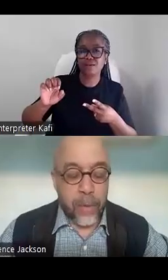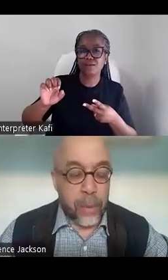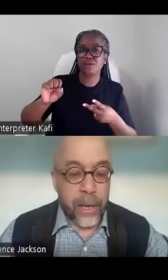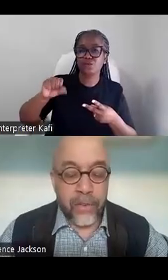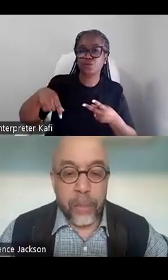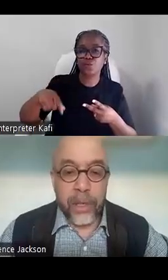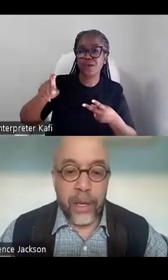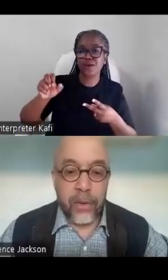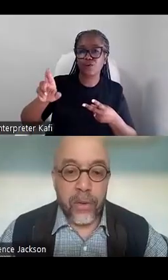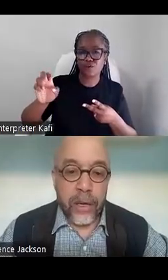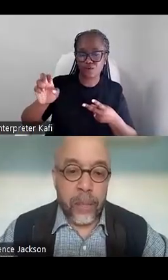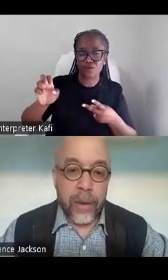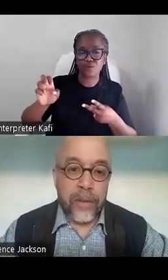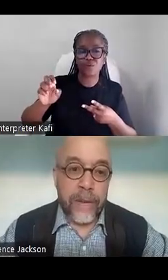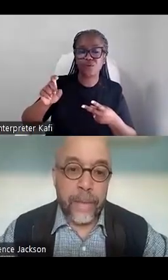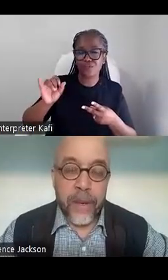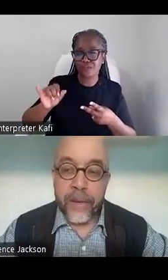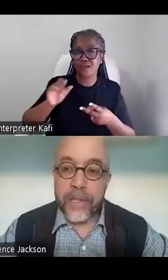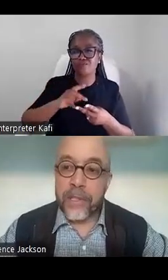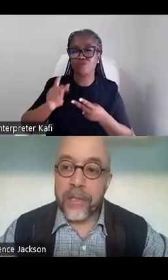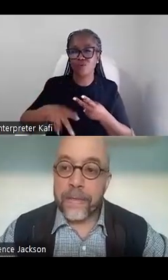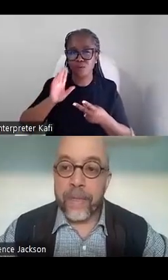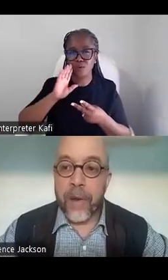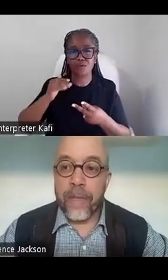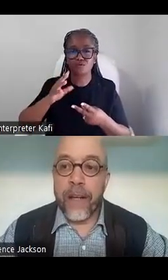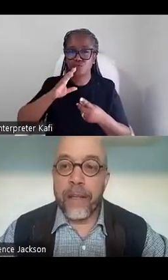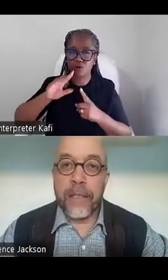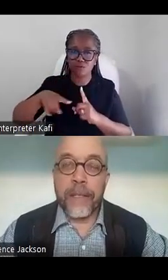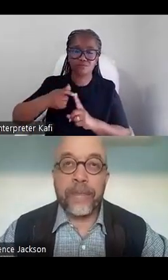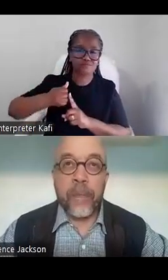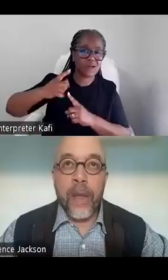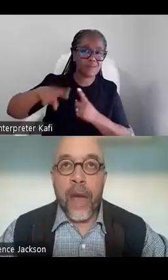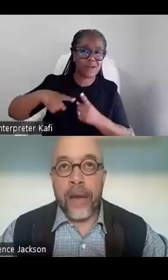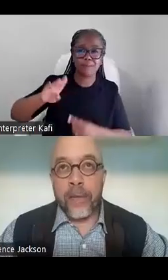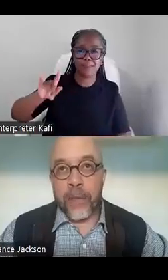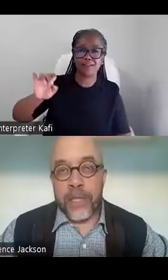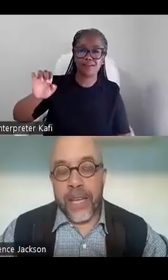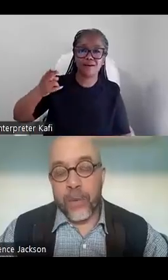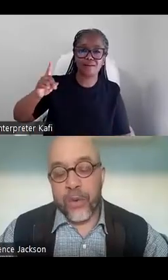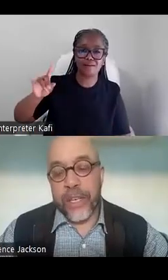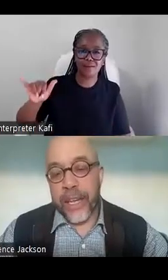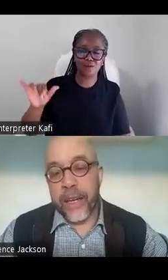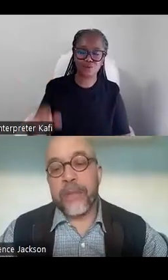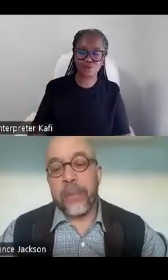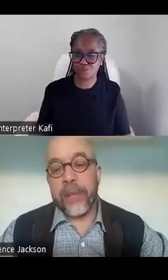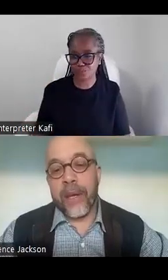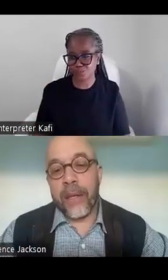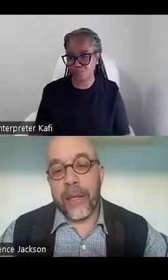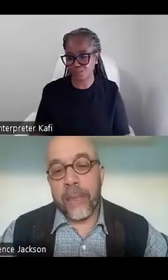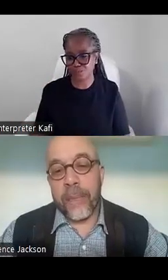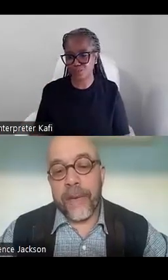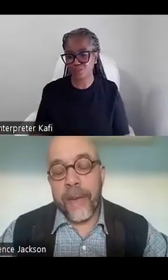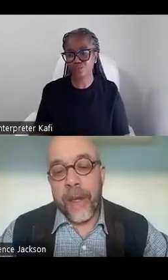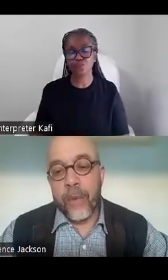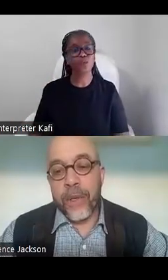have our banners up again and talking about the heritage of Holiday. But today we'll sort of get up to Billie